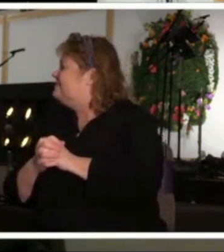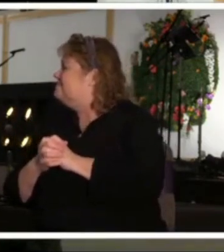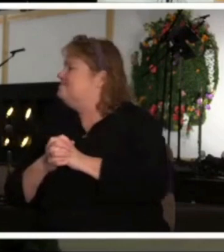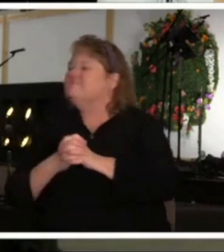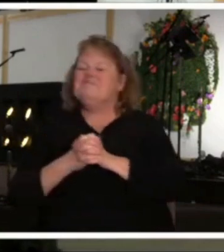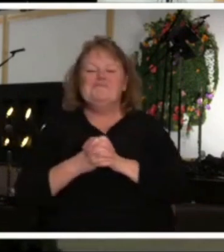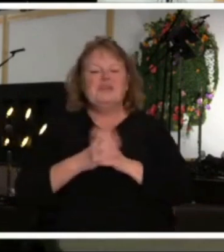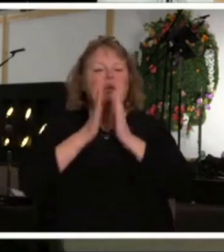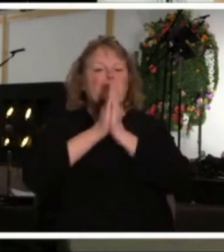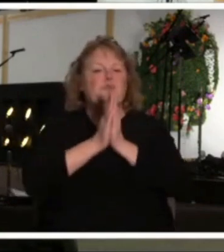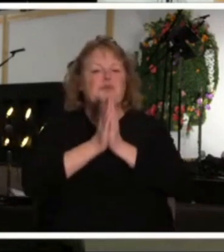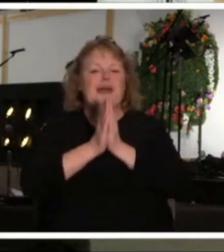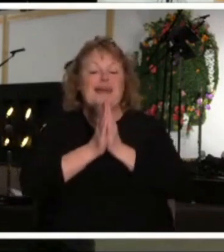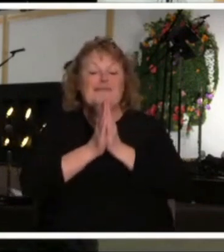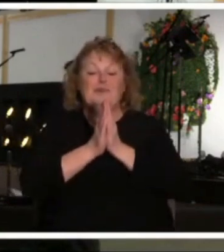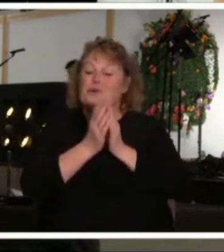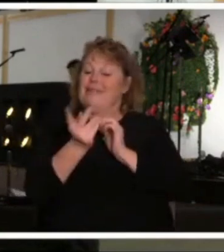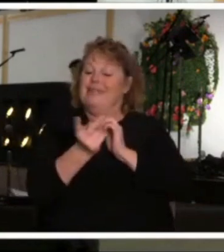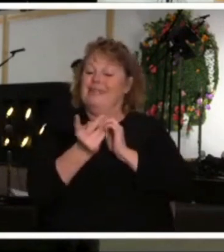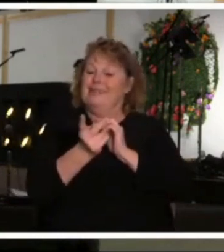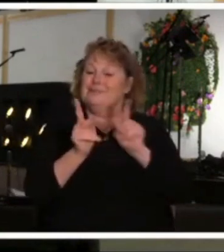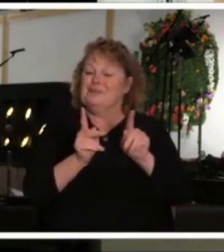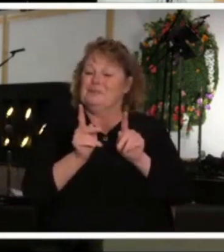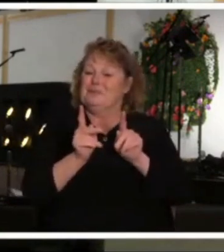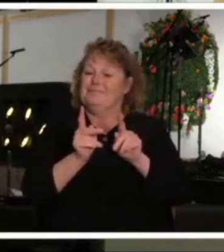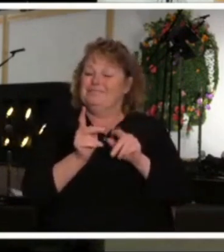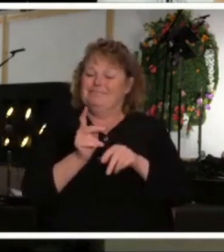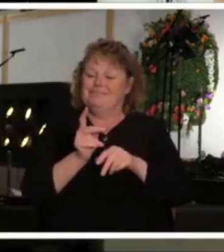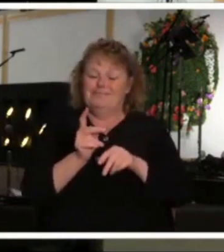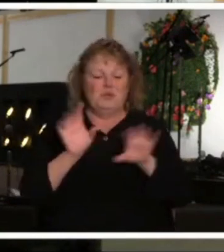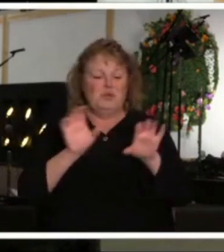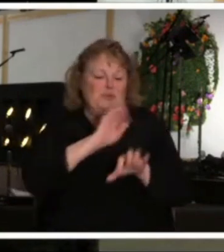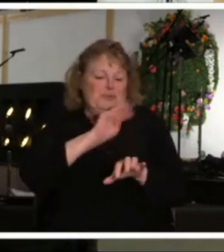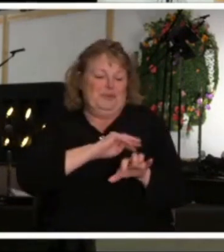And we're going to pray for our missionaries.